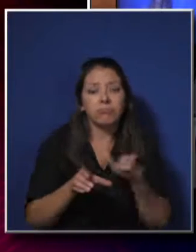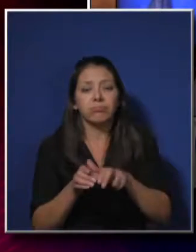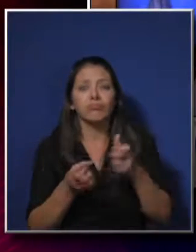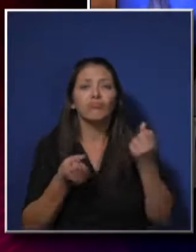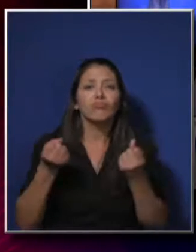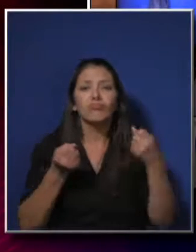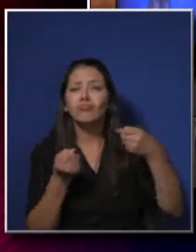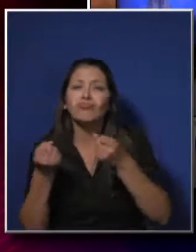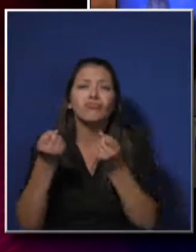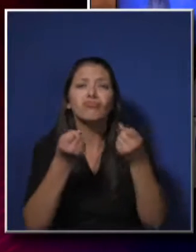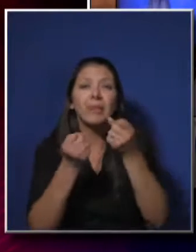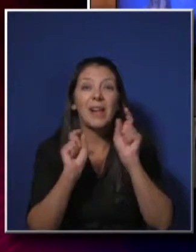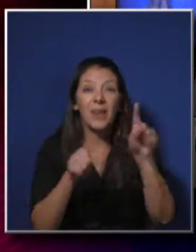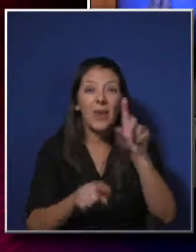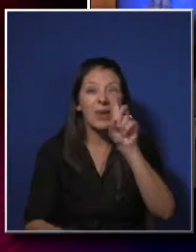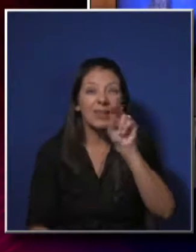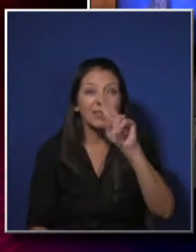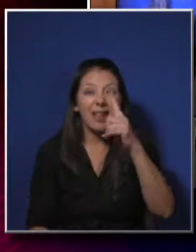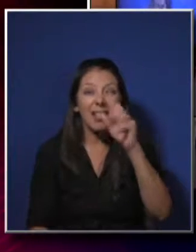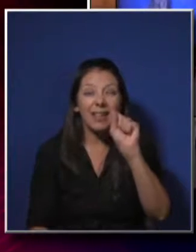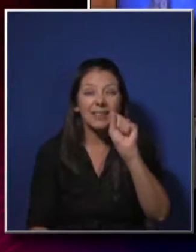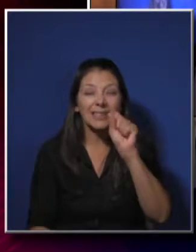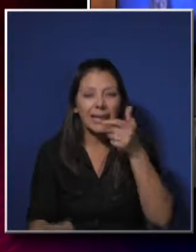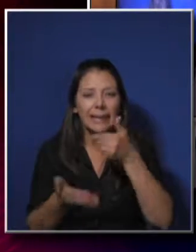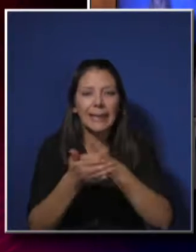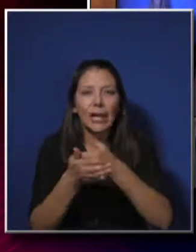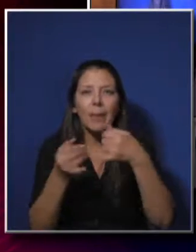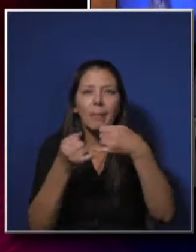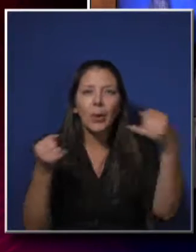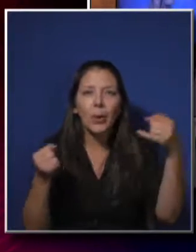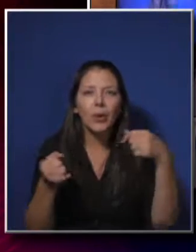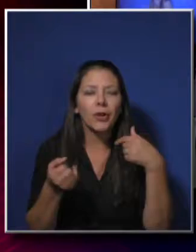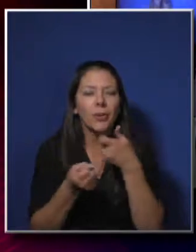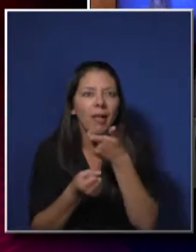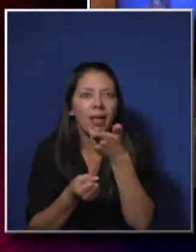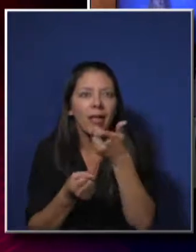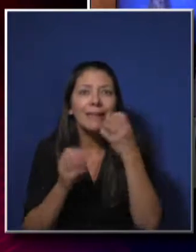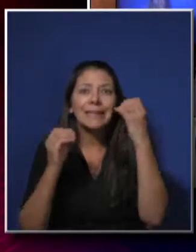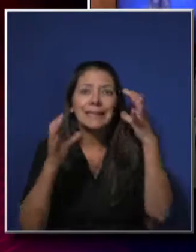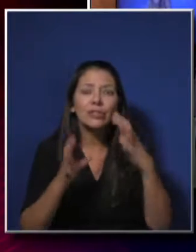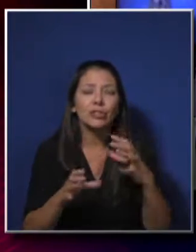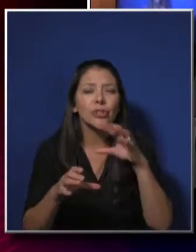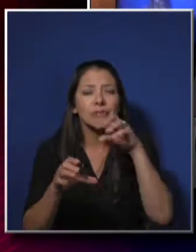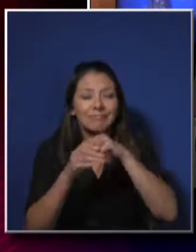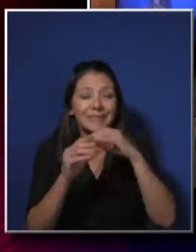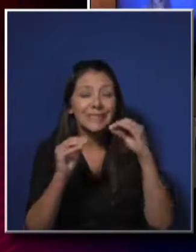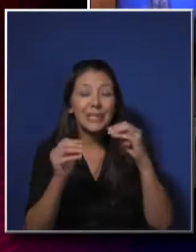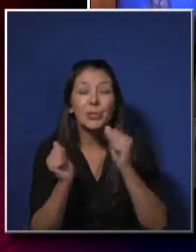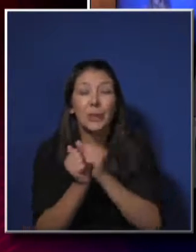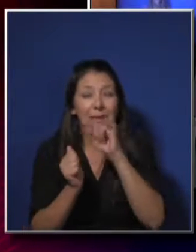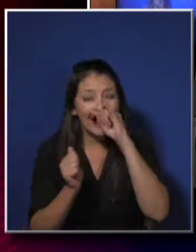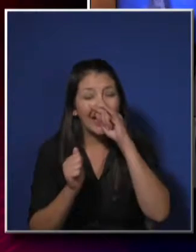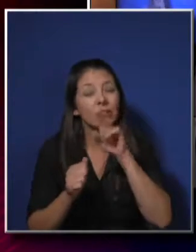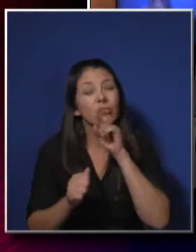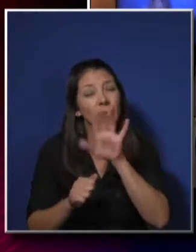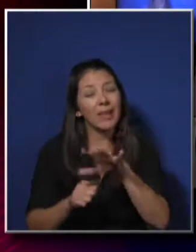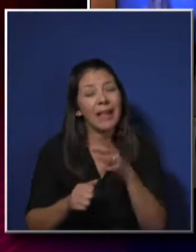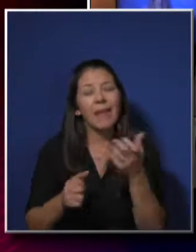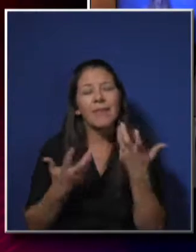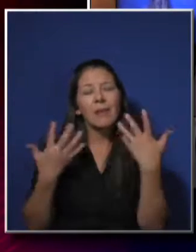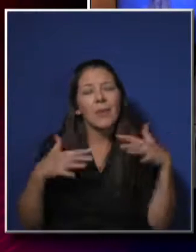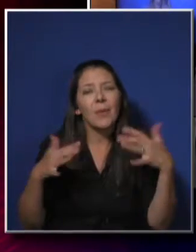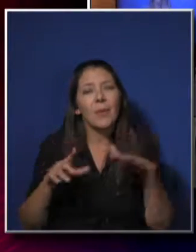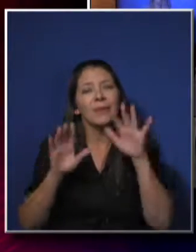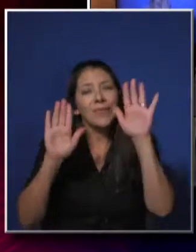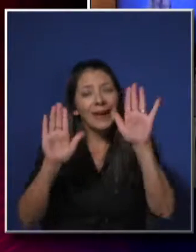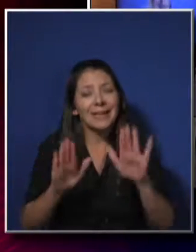I think I was in Douglas last time, watching teachers in the classroom with kids. There are some fantastic things happening in our state, but we want to